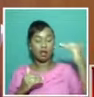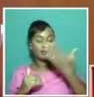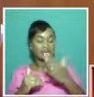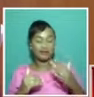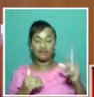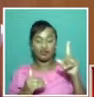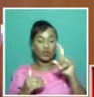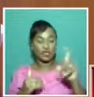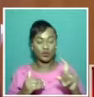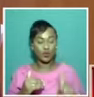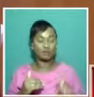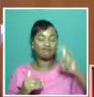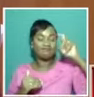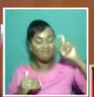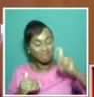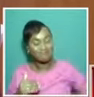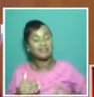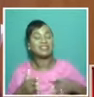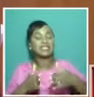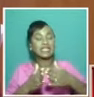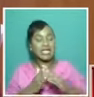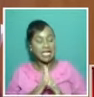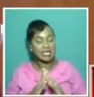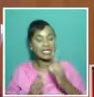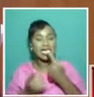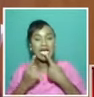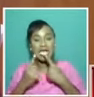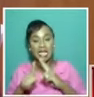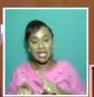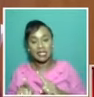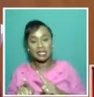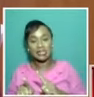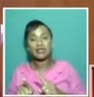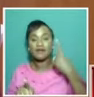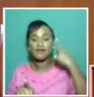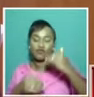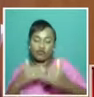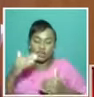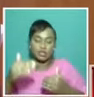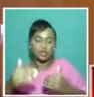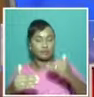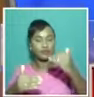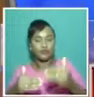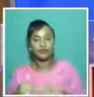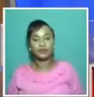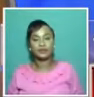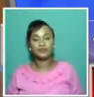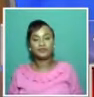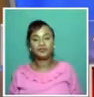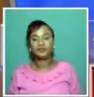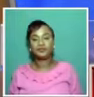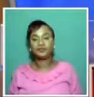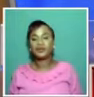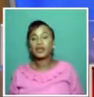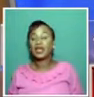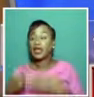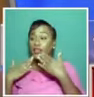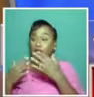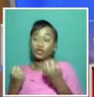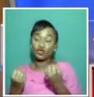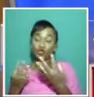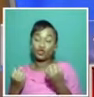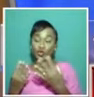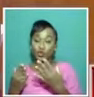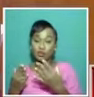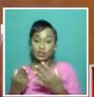be asked and answered in order for us to move on as a society. Thank you so much, Mr. Benjamin. Let me make sure I have your